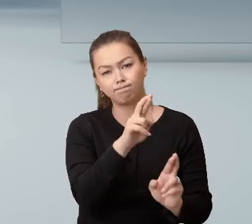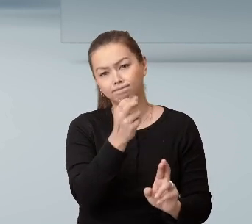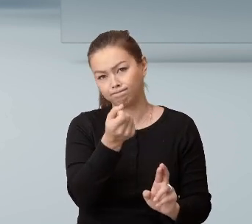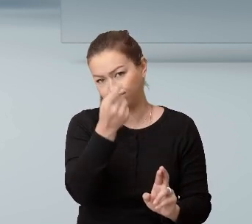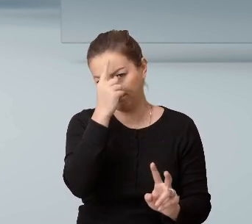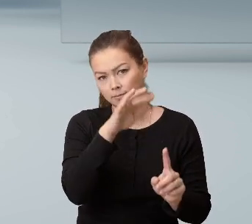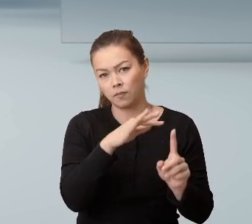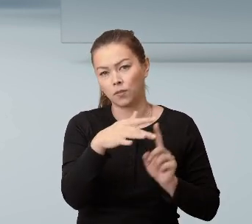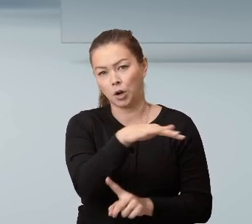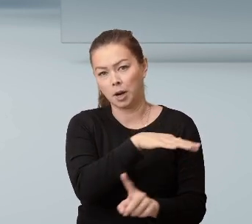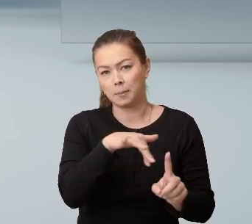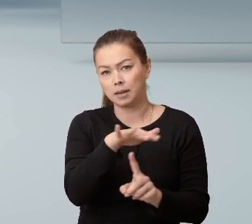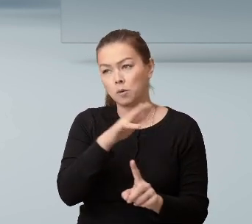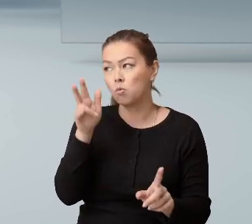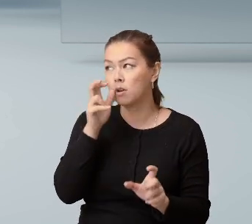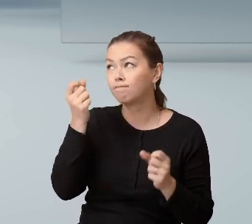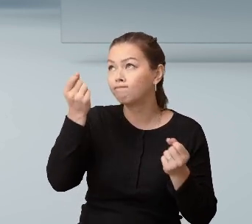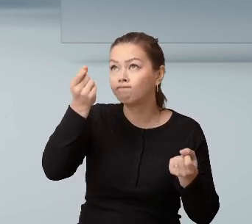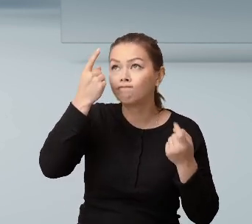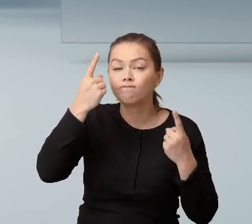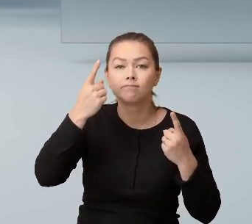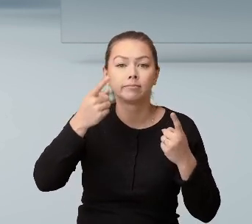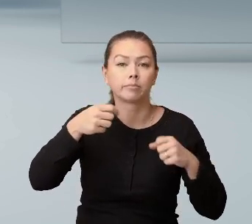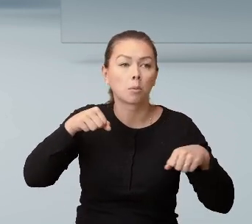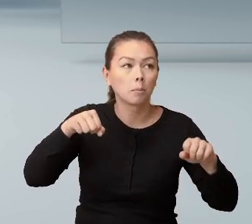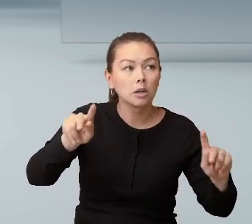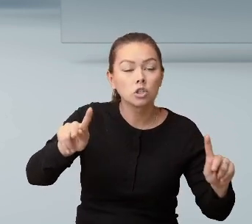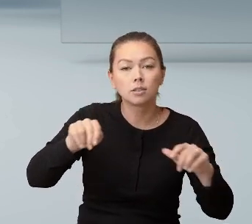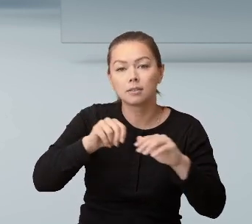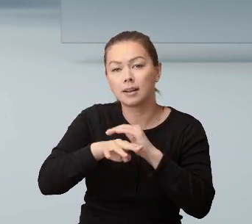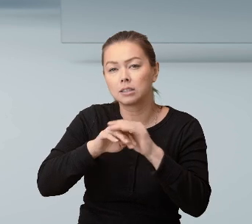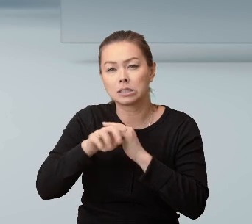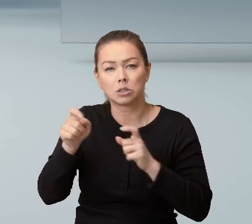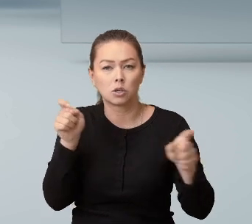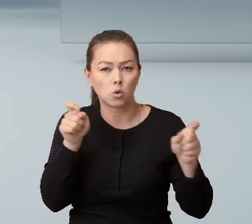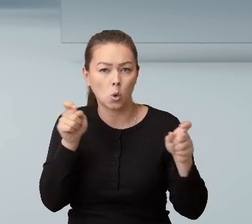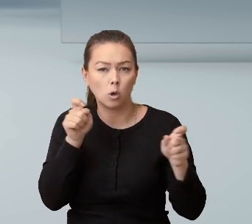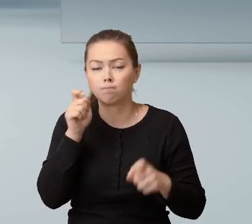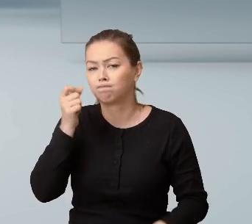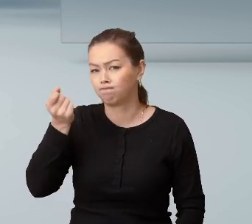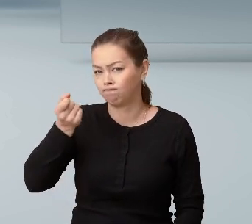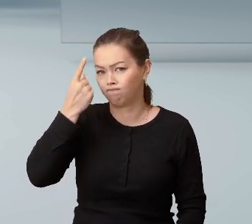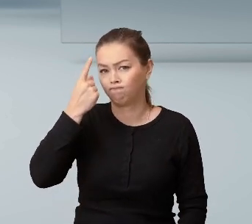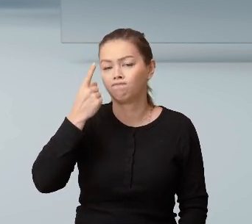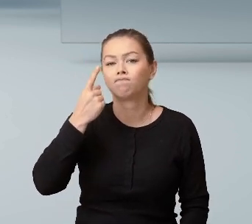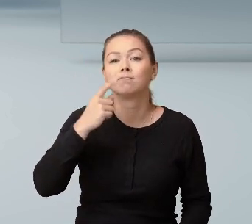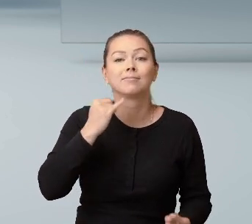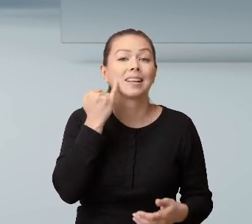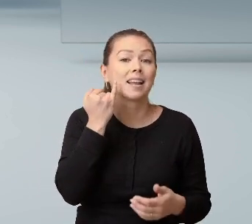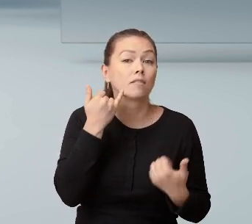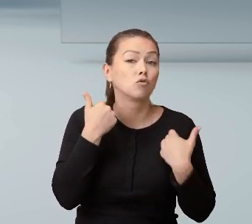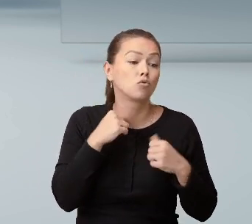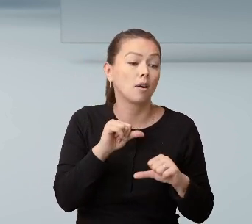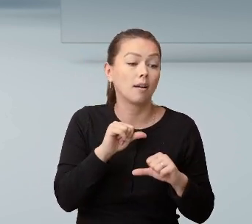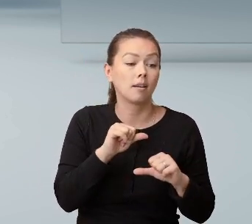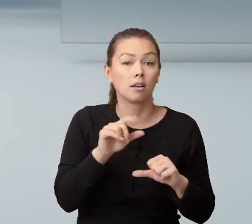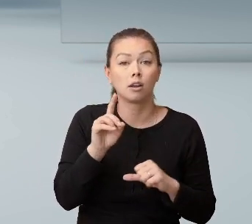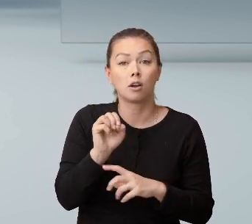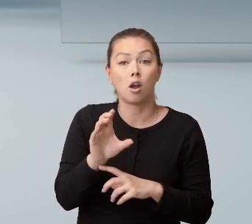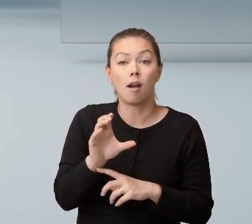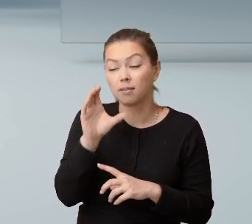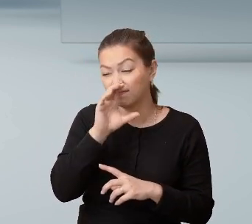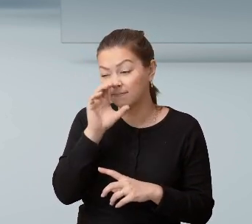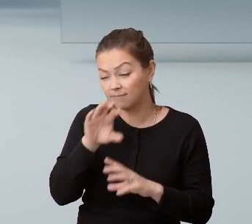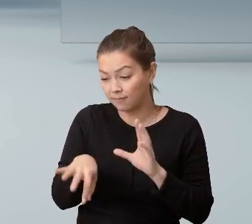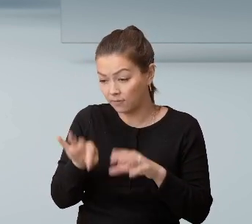the environment that it's in. It will respect the permissions and the access controls. So if you're trying to pull together a document that uses